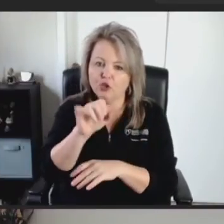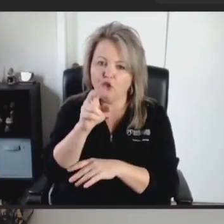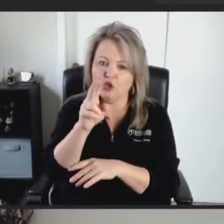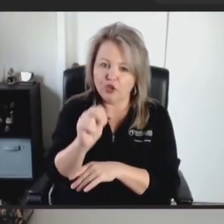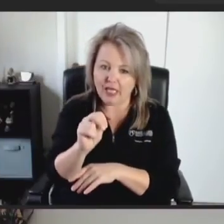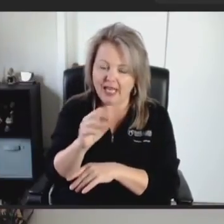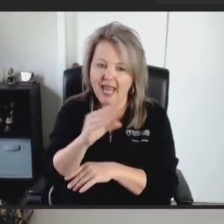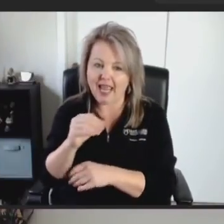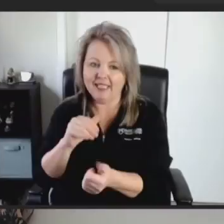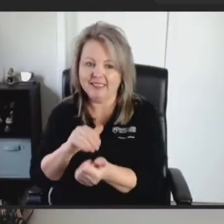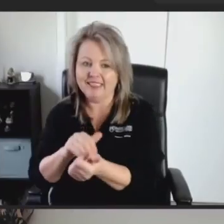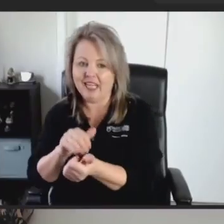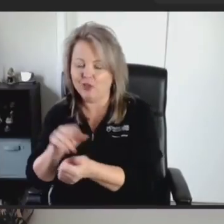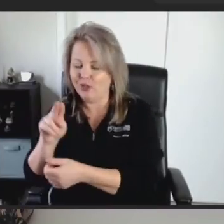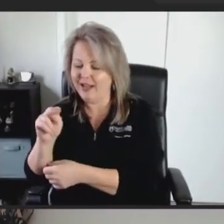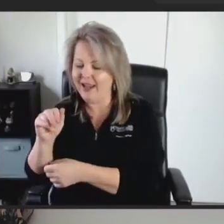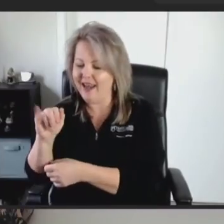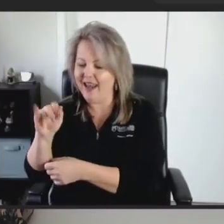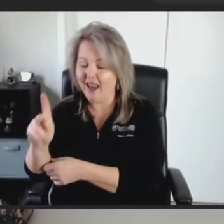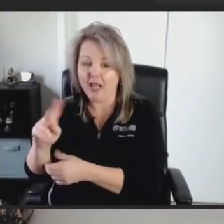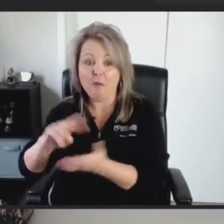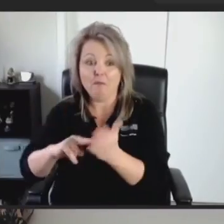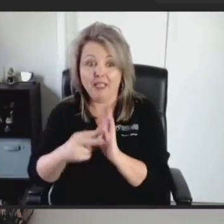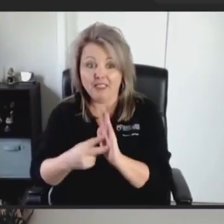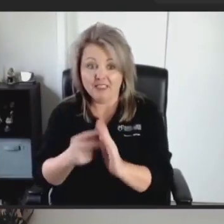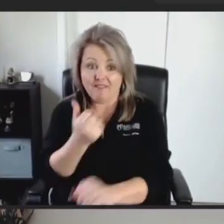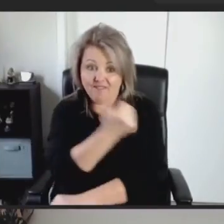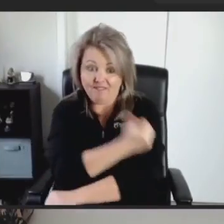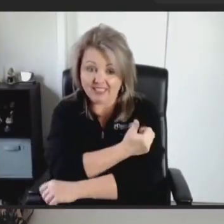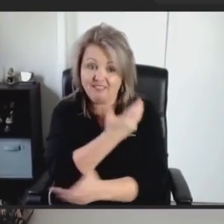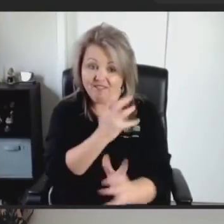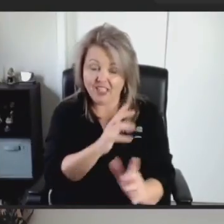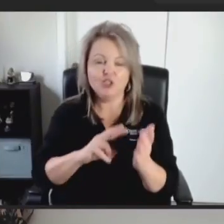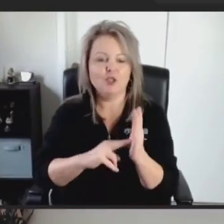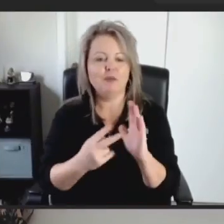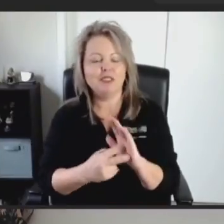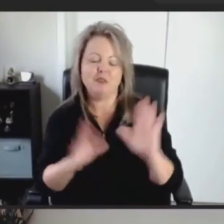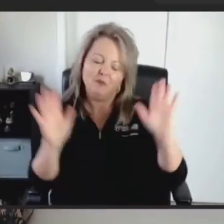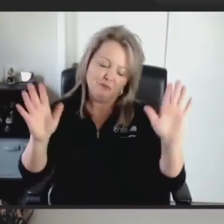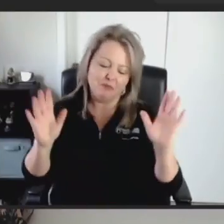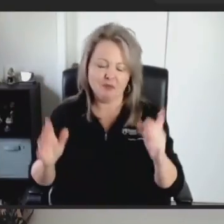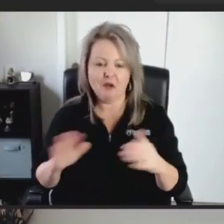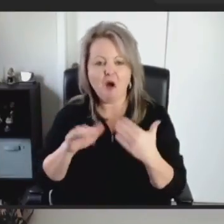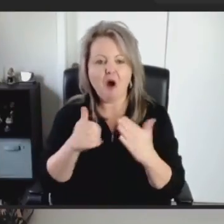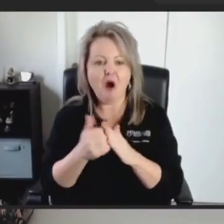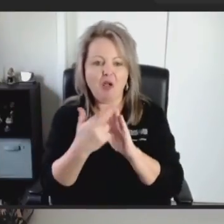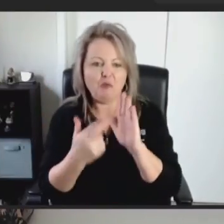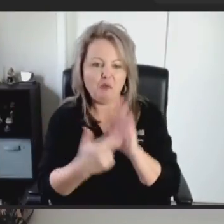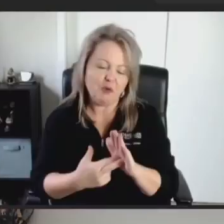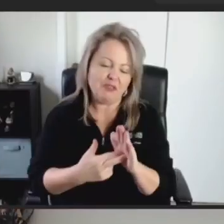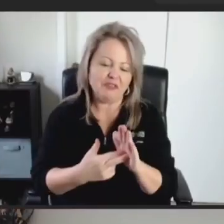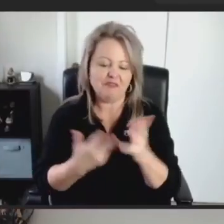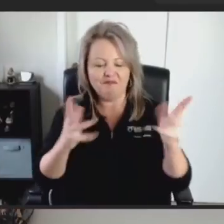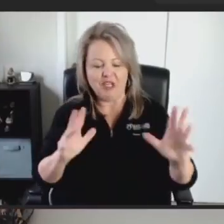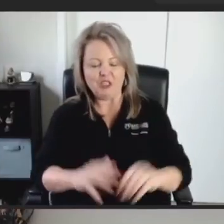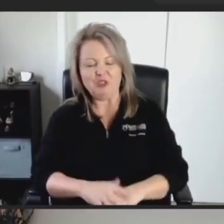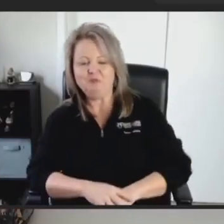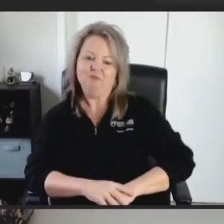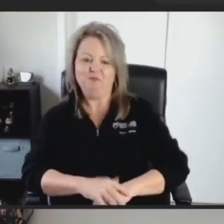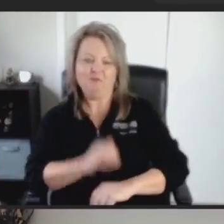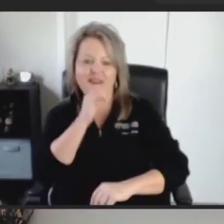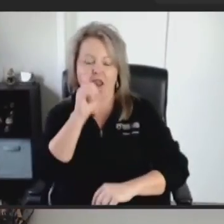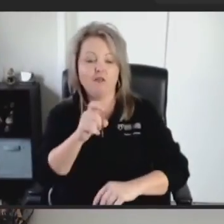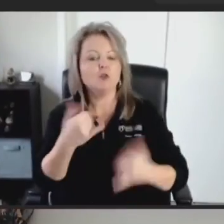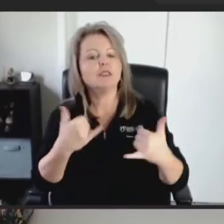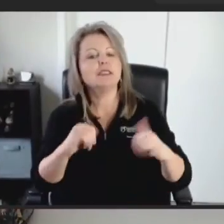earlier, that just because you get your vaccine doesn't mean we have to abandon all of the stuff we're doing now. We still need to be doing our